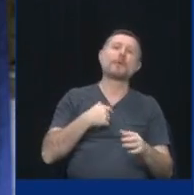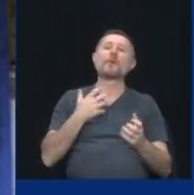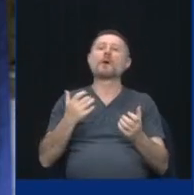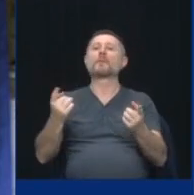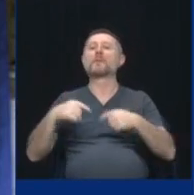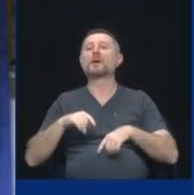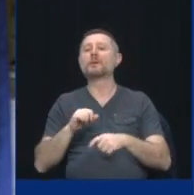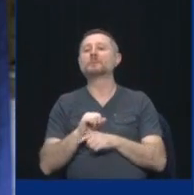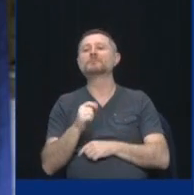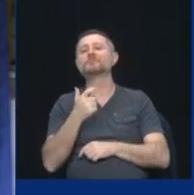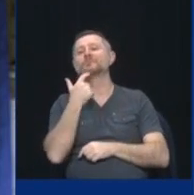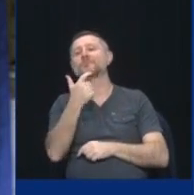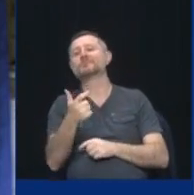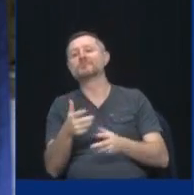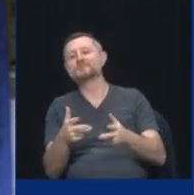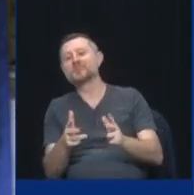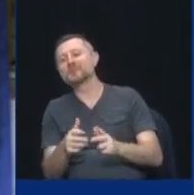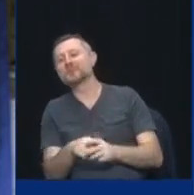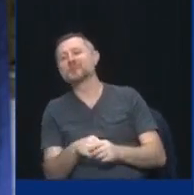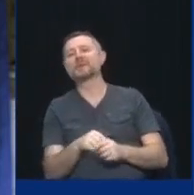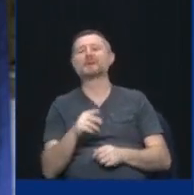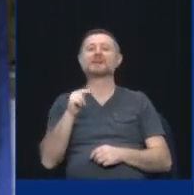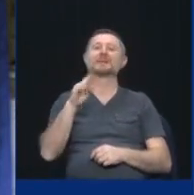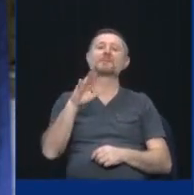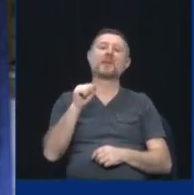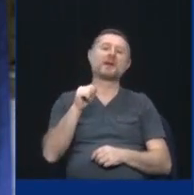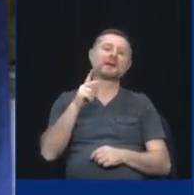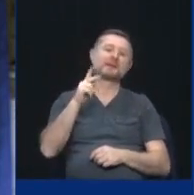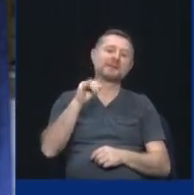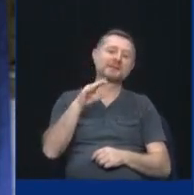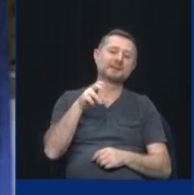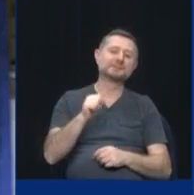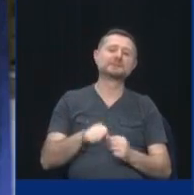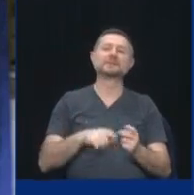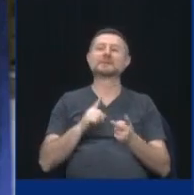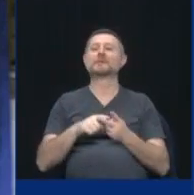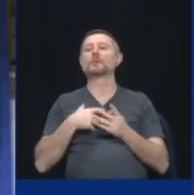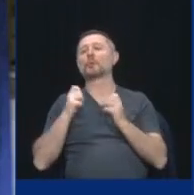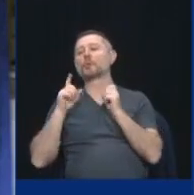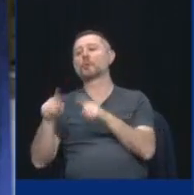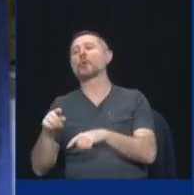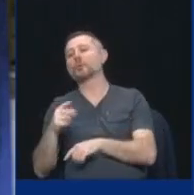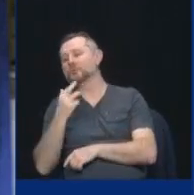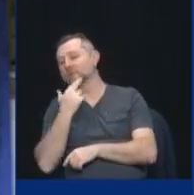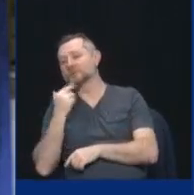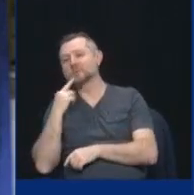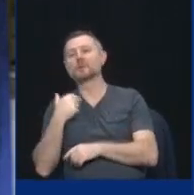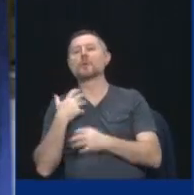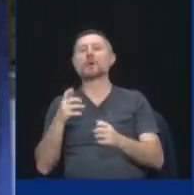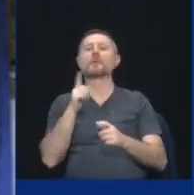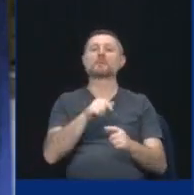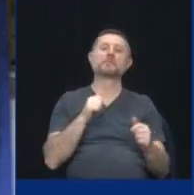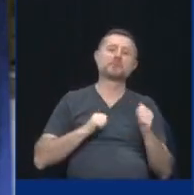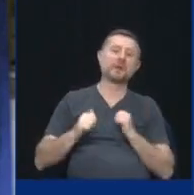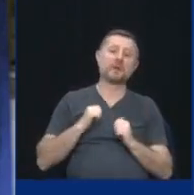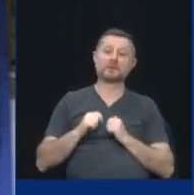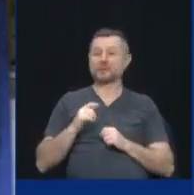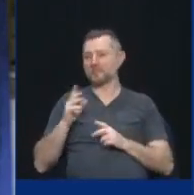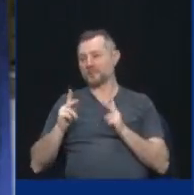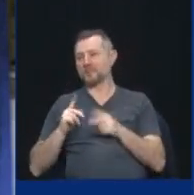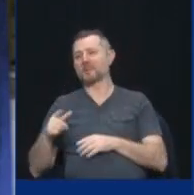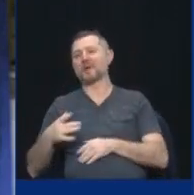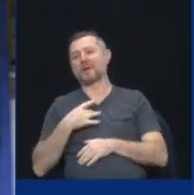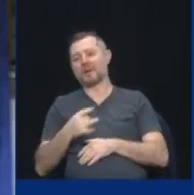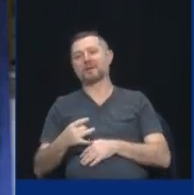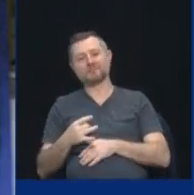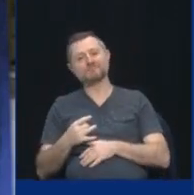restaurant. I want to see a play. People like people. Remote work. Yeah, you sit at